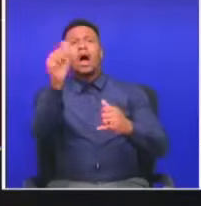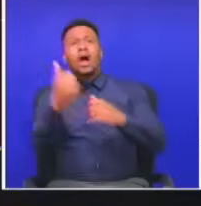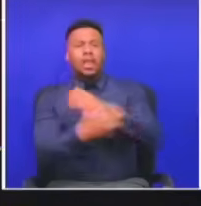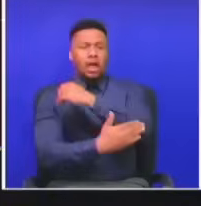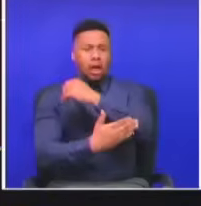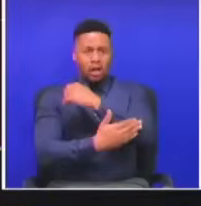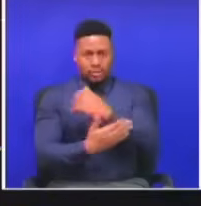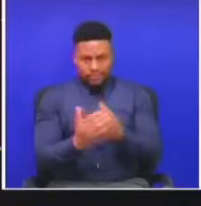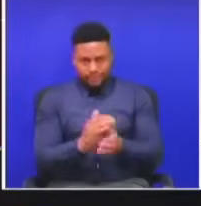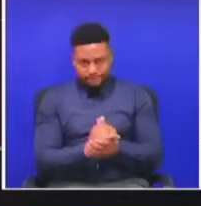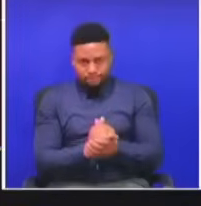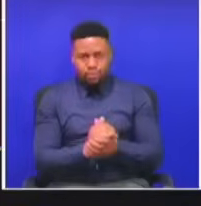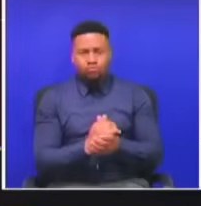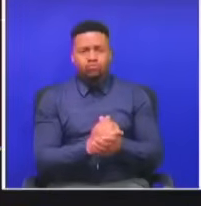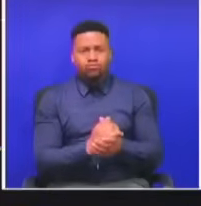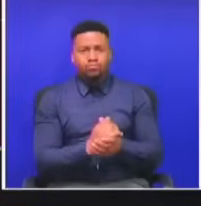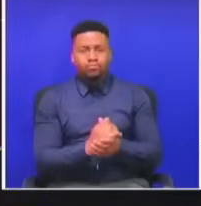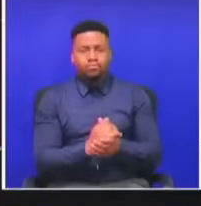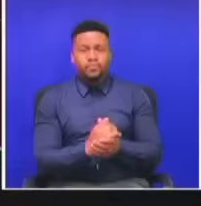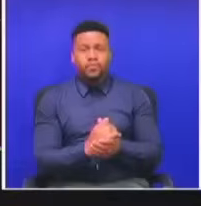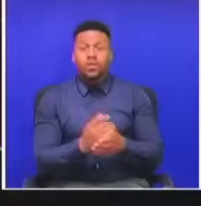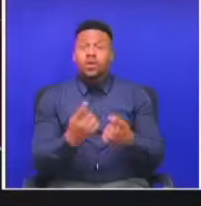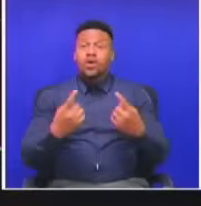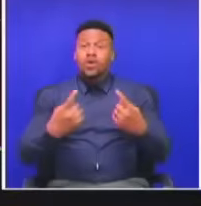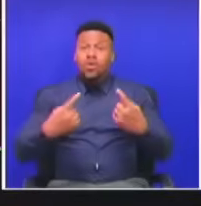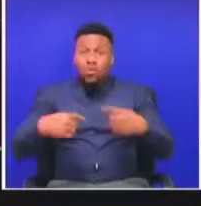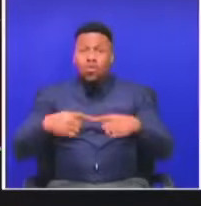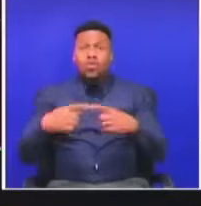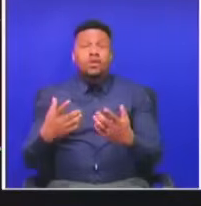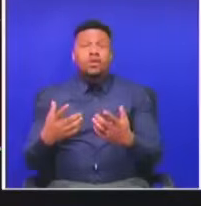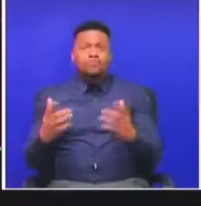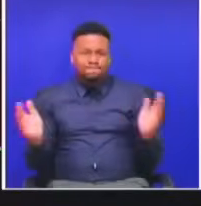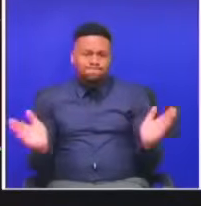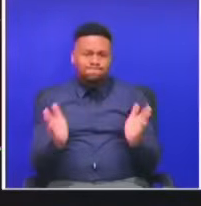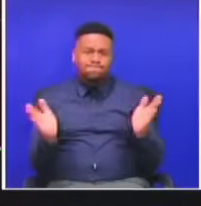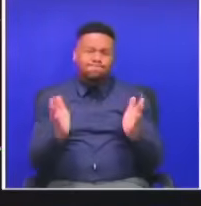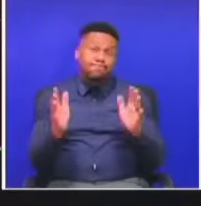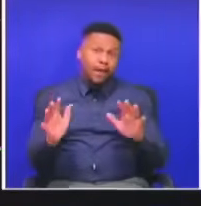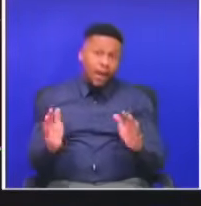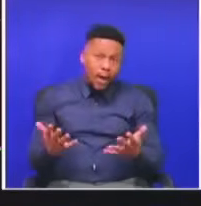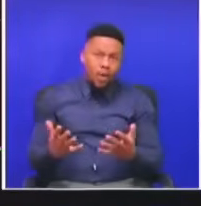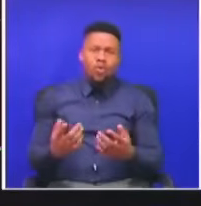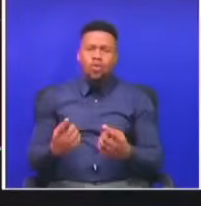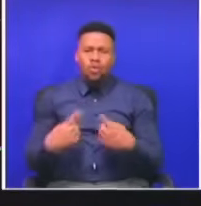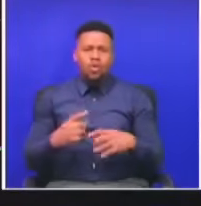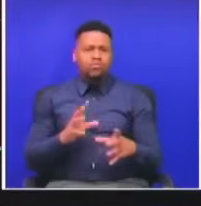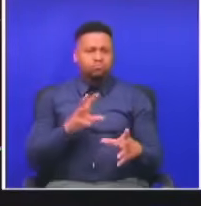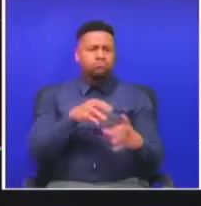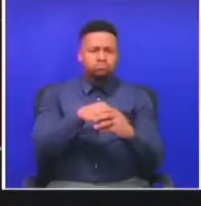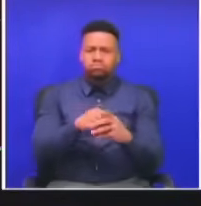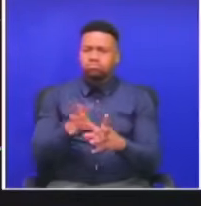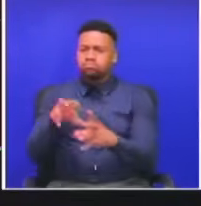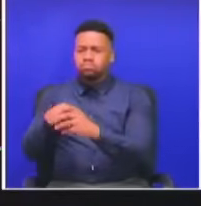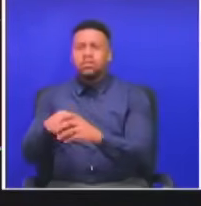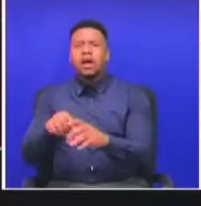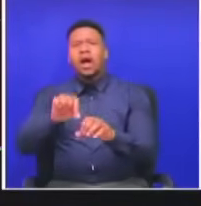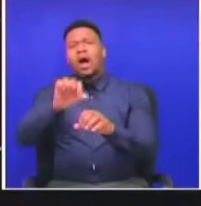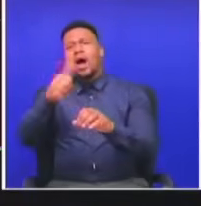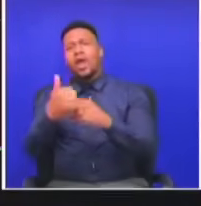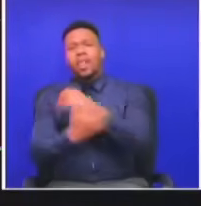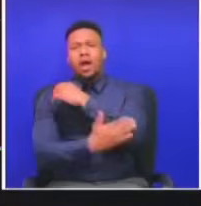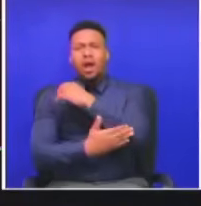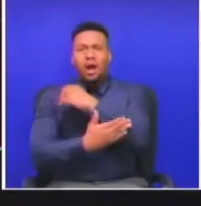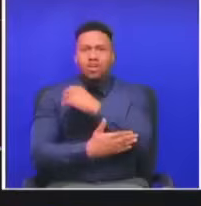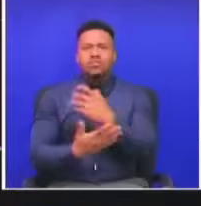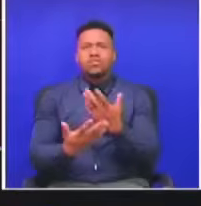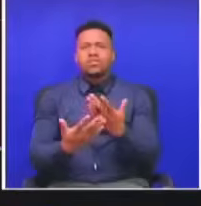And to enhance this, we are involved in various visits to other countries, trade missions,